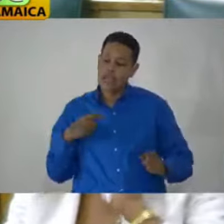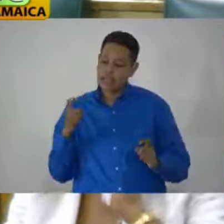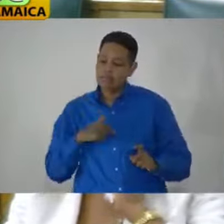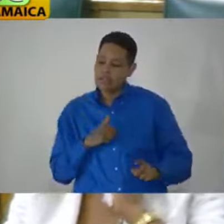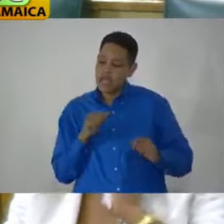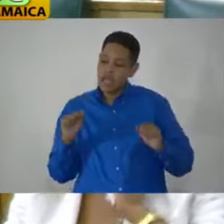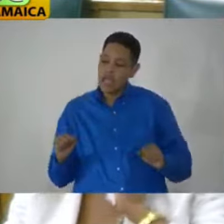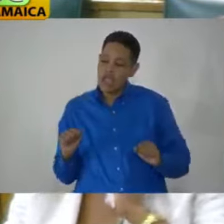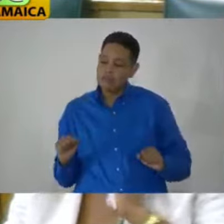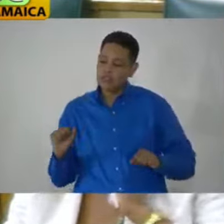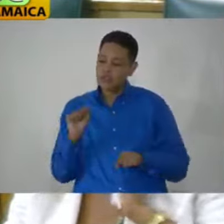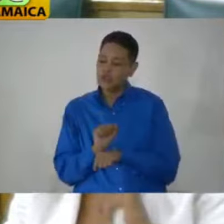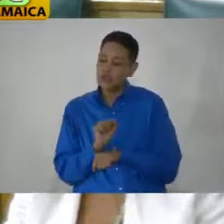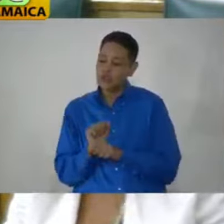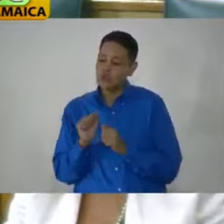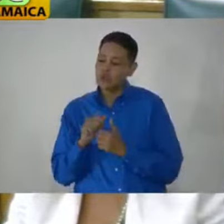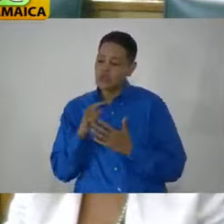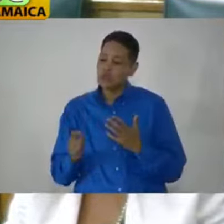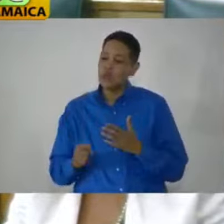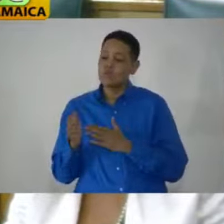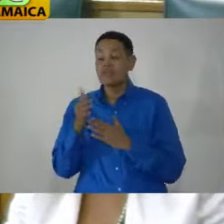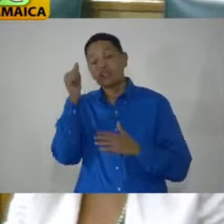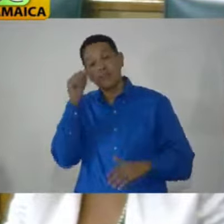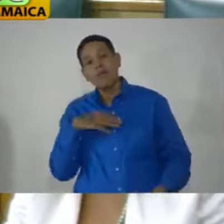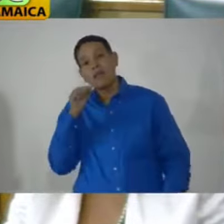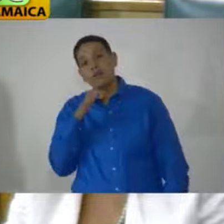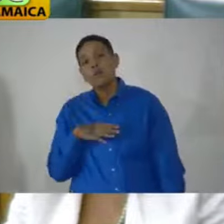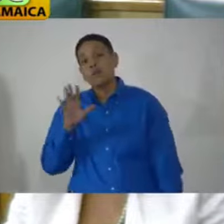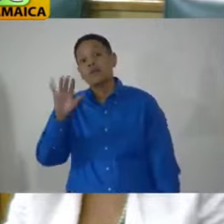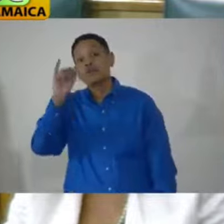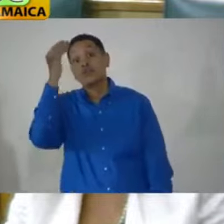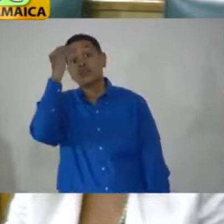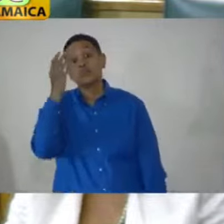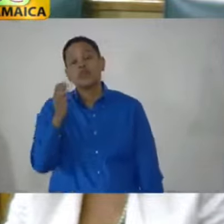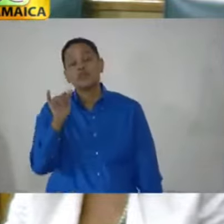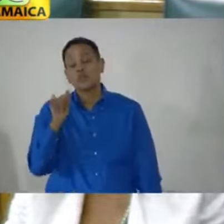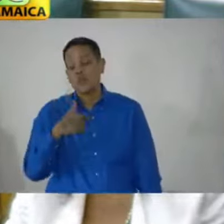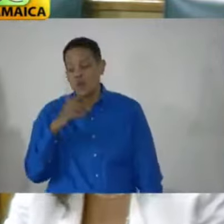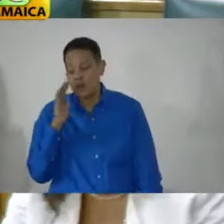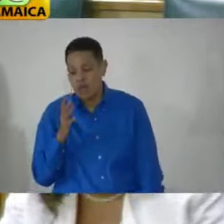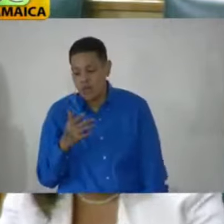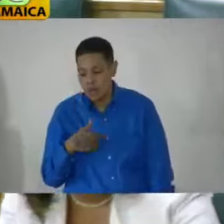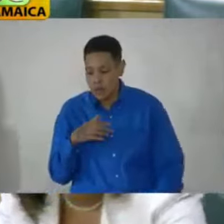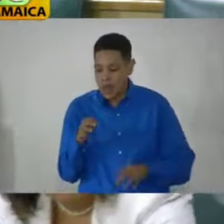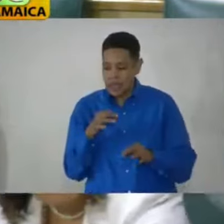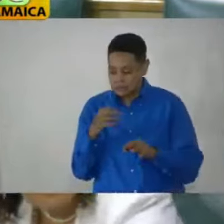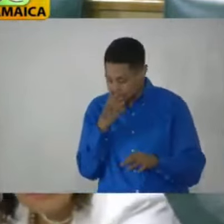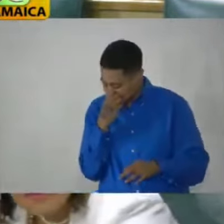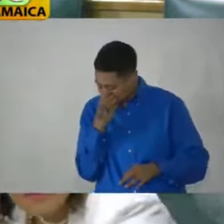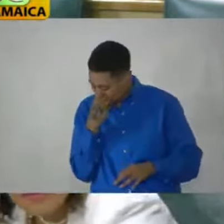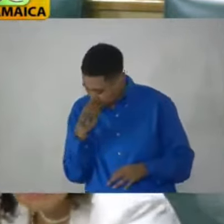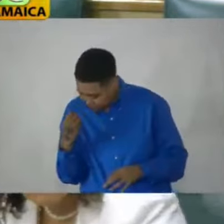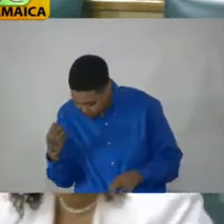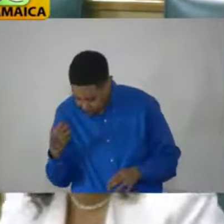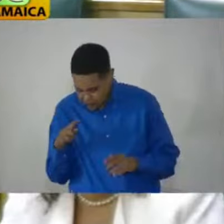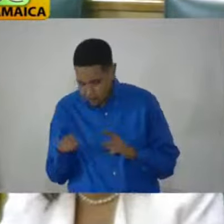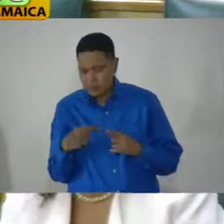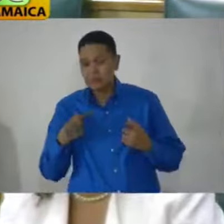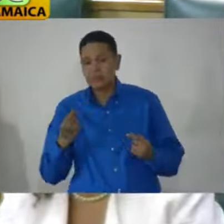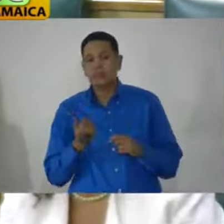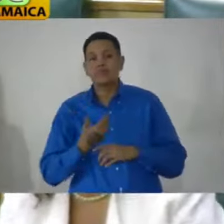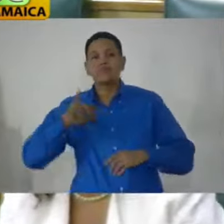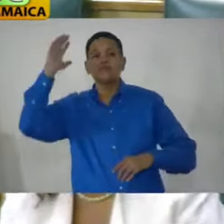ability to work with those fishers. Just to say as well, and I will highlight it when I do make